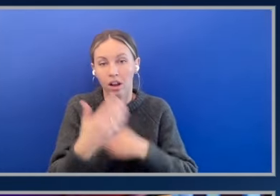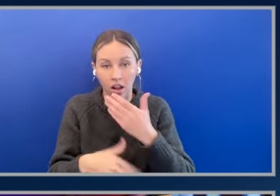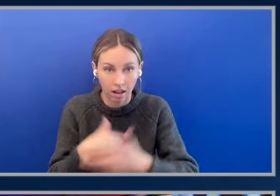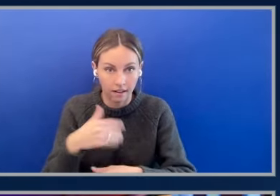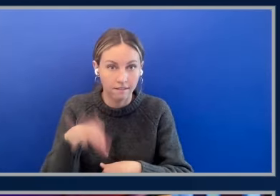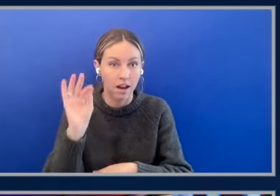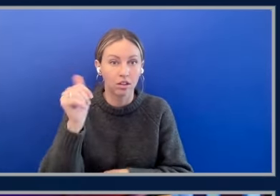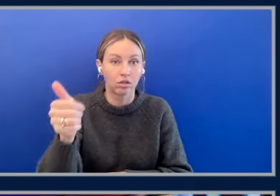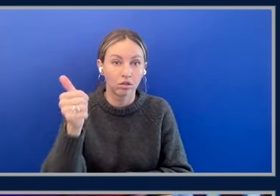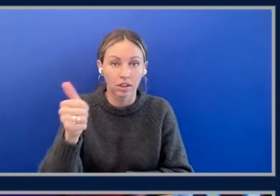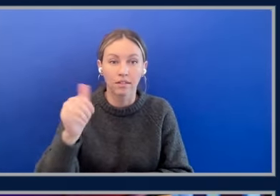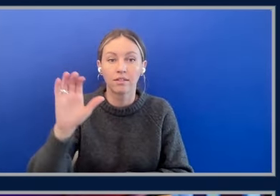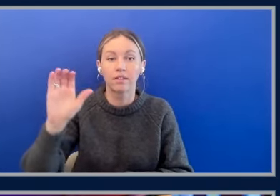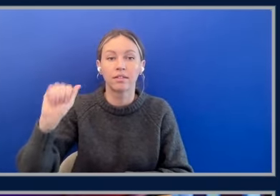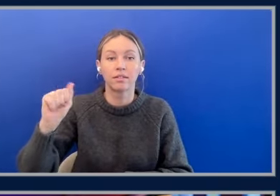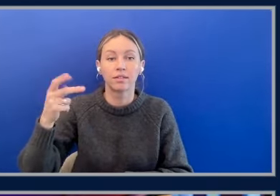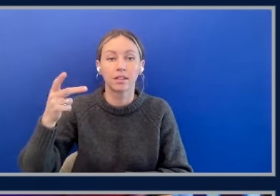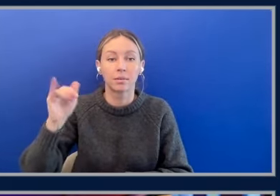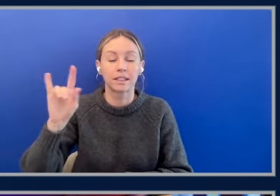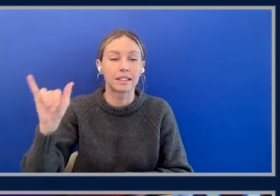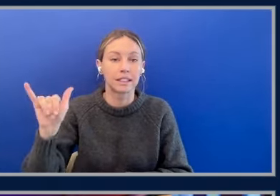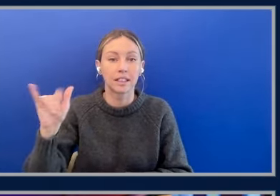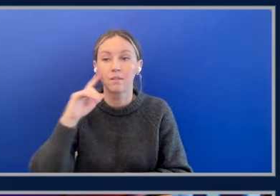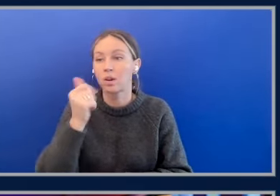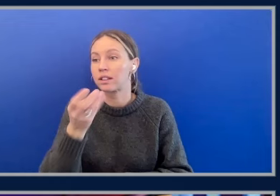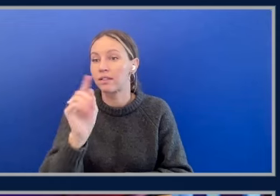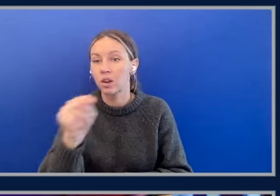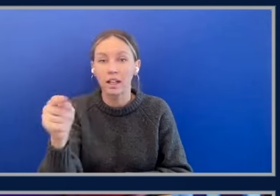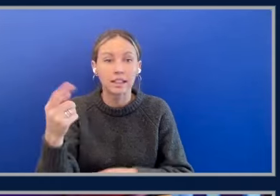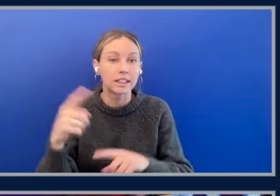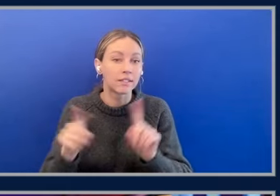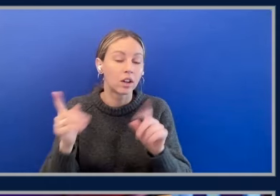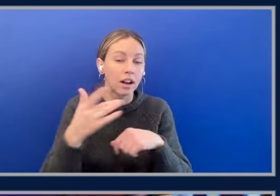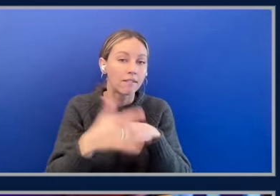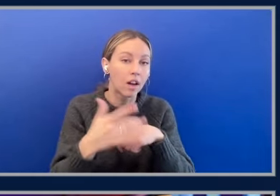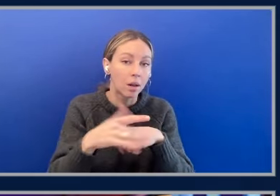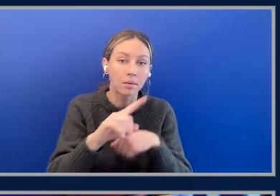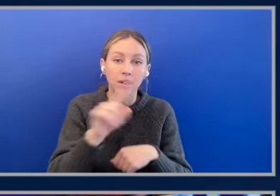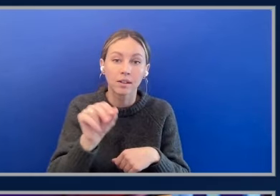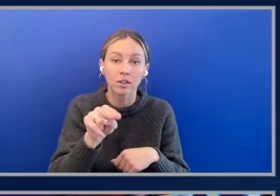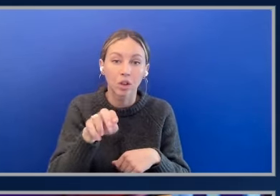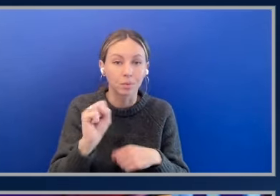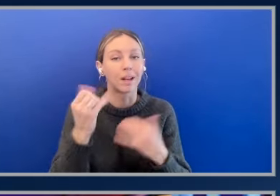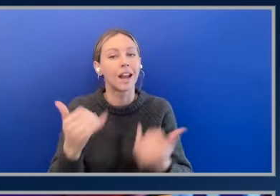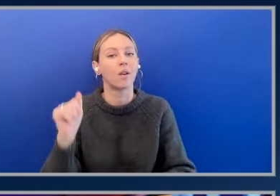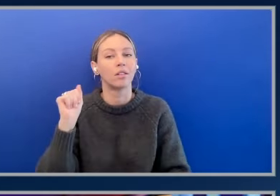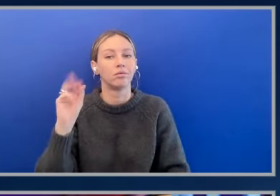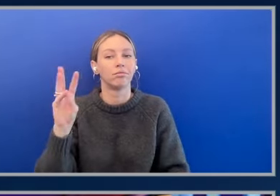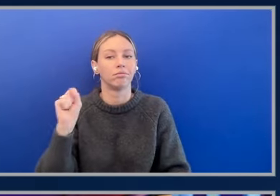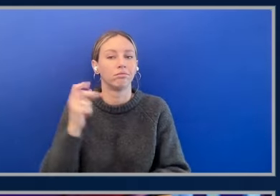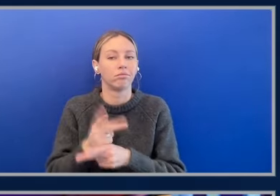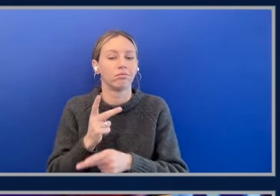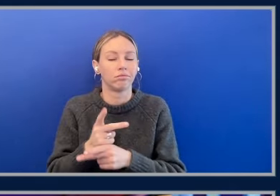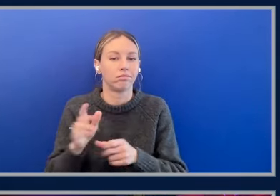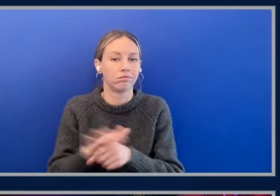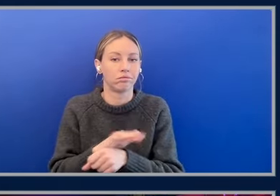the capacity maybe across multiple availability zones, right. Or But now it's AWS managed. That's fully managed. Yeah. I mean,